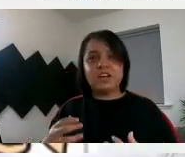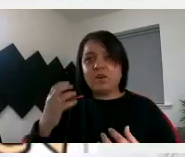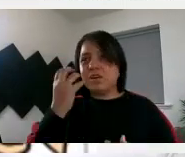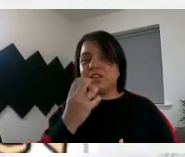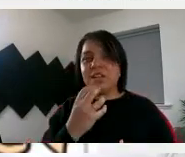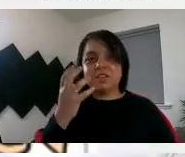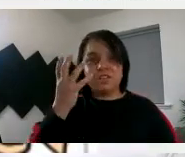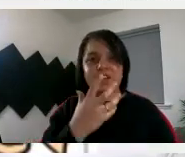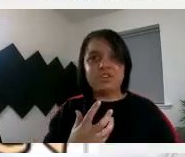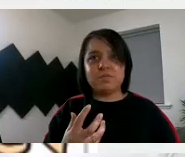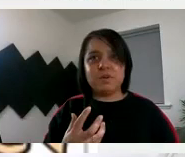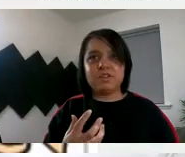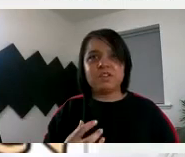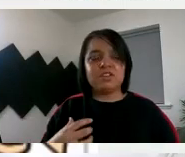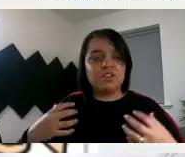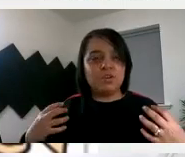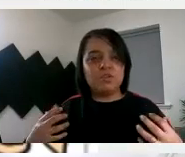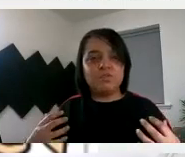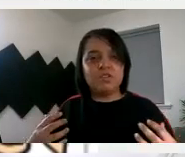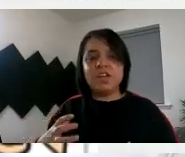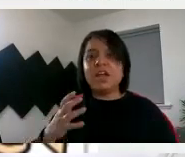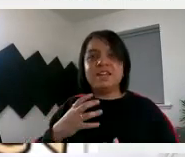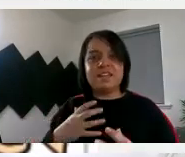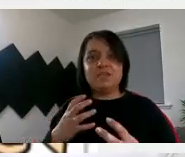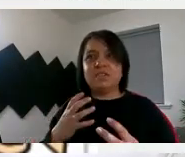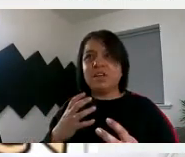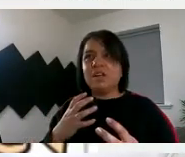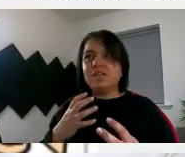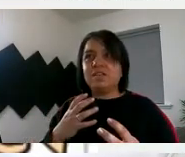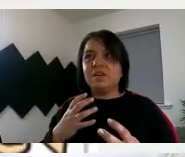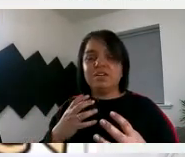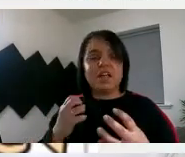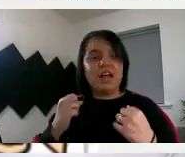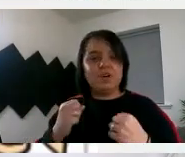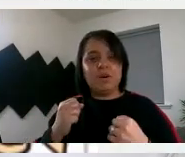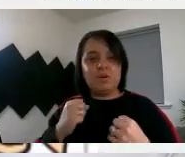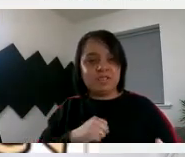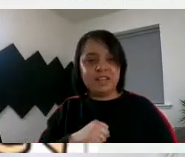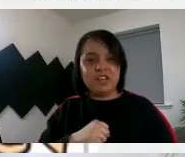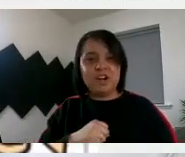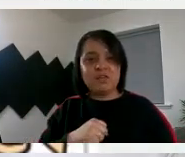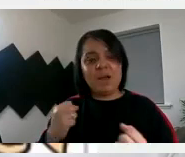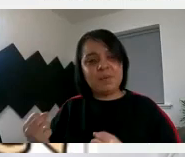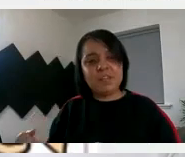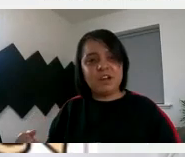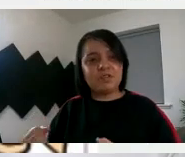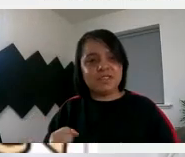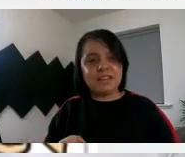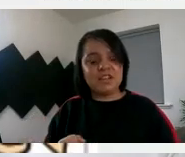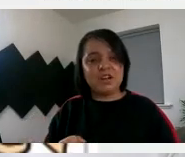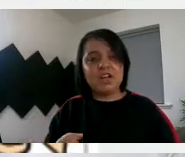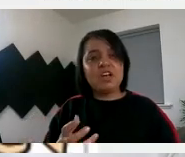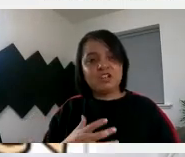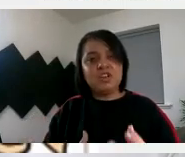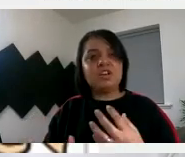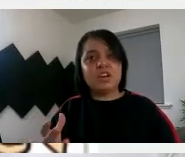like all in the lips, the facial expression, the shoulder movement. It tells us how upset they are or happy they are or sad they